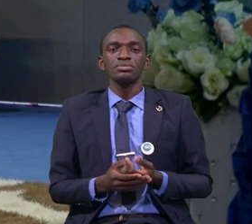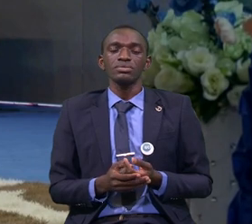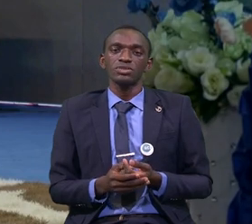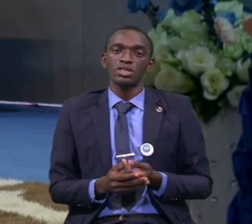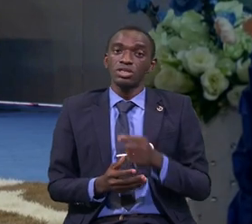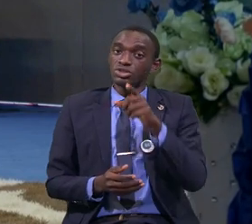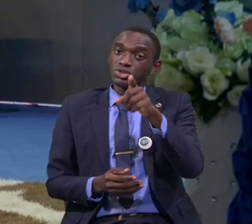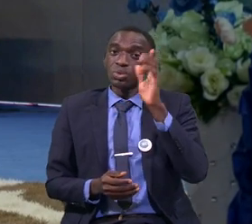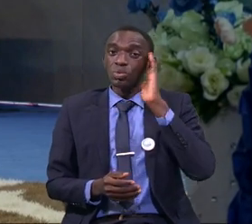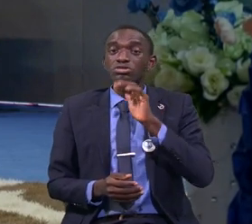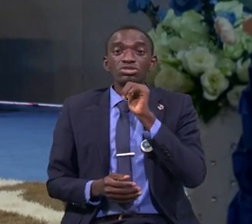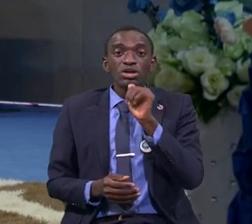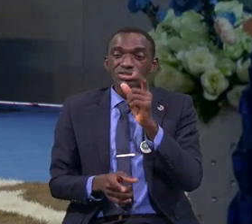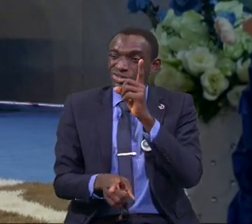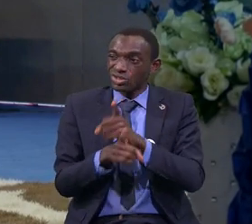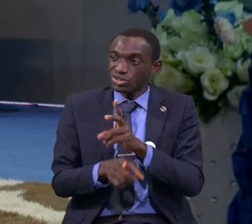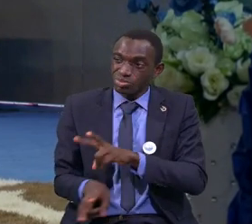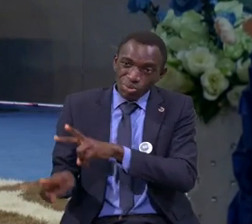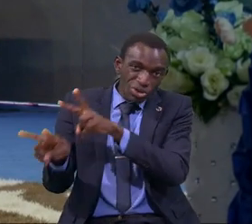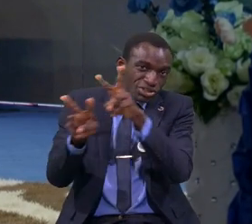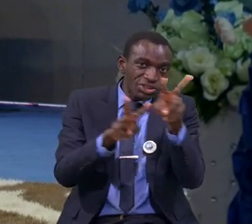You will not be a spectator.